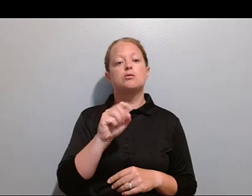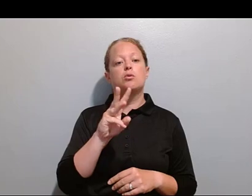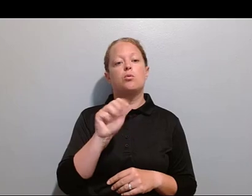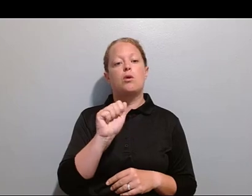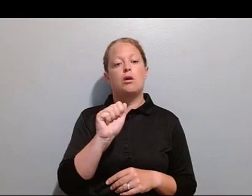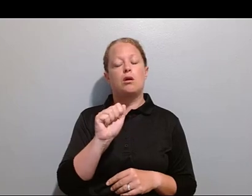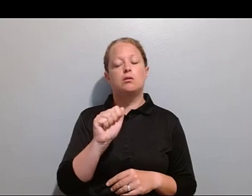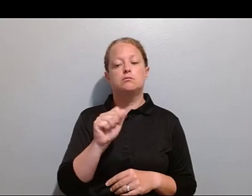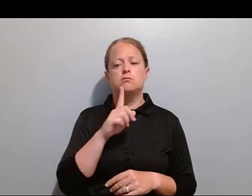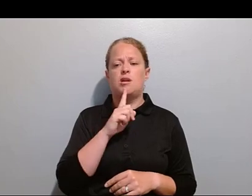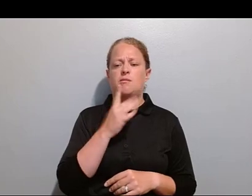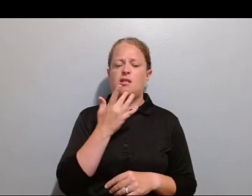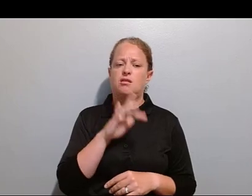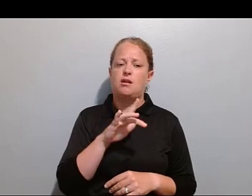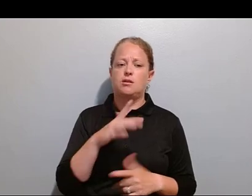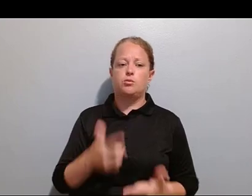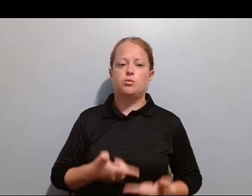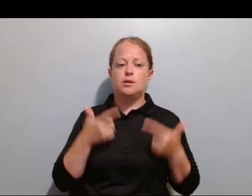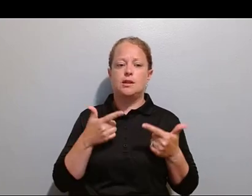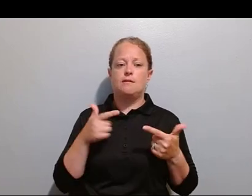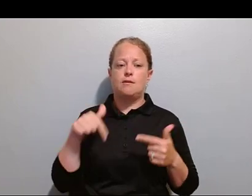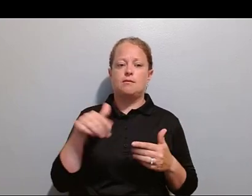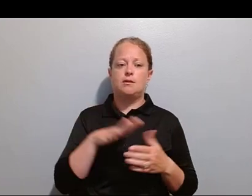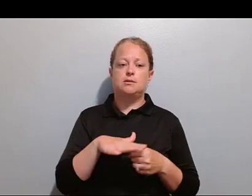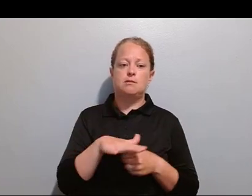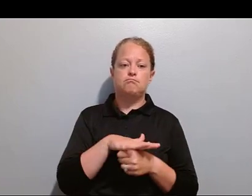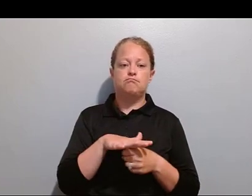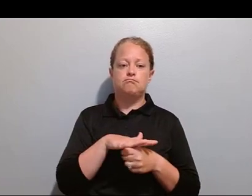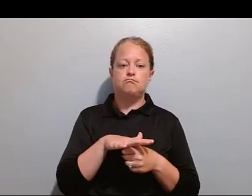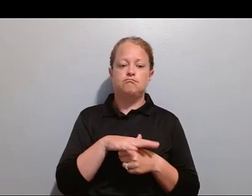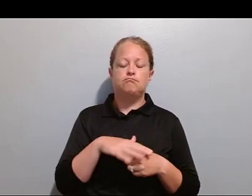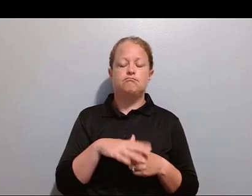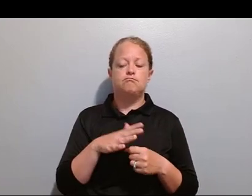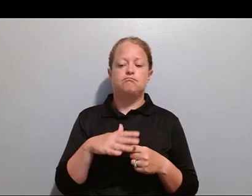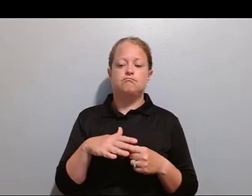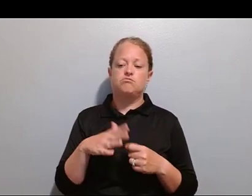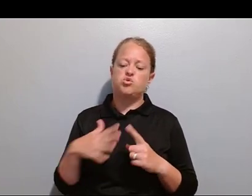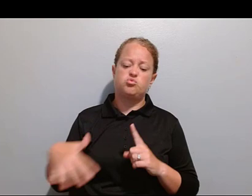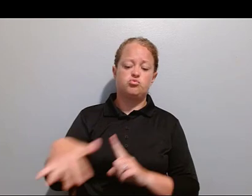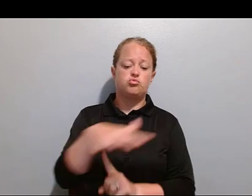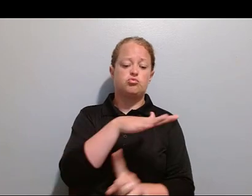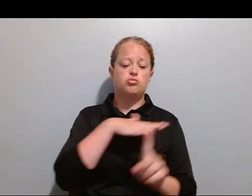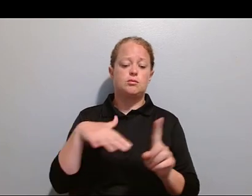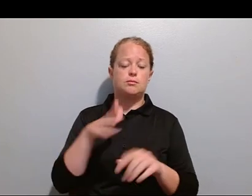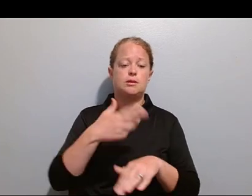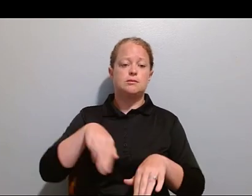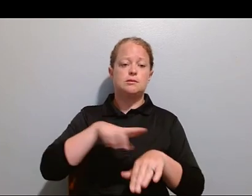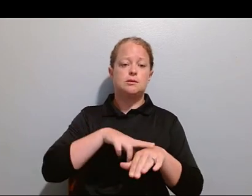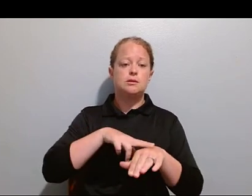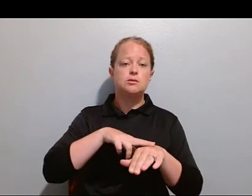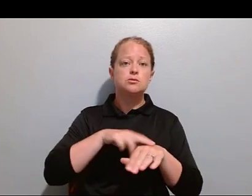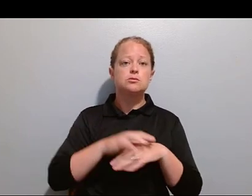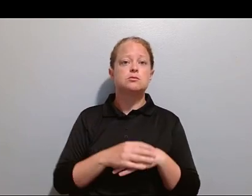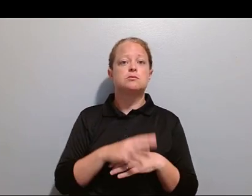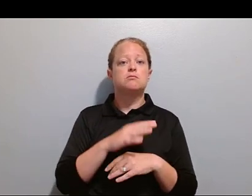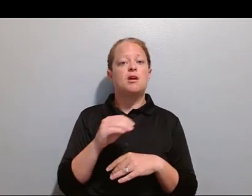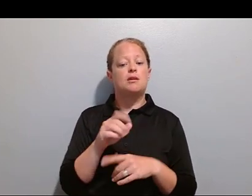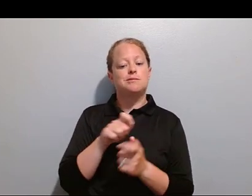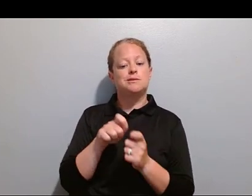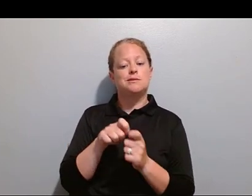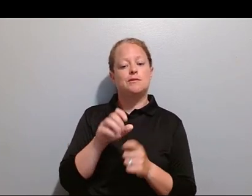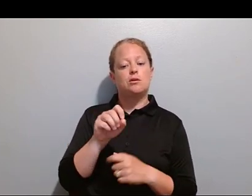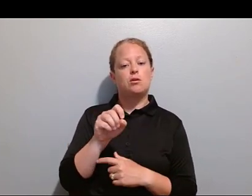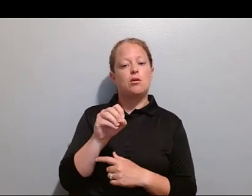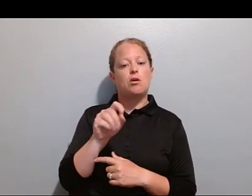I'm privileged to live on this rich territory, surrounded by nature, and particularly the Ottawa River, of